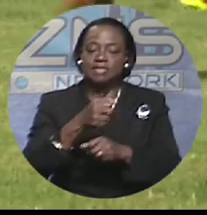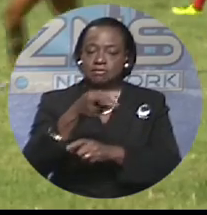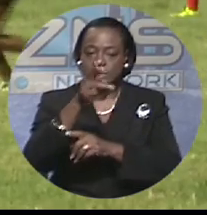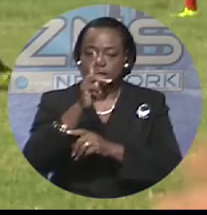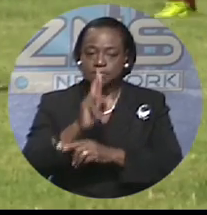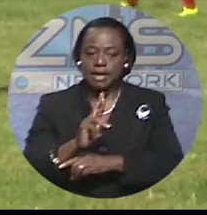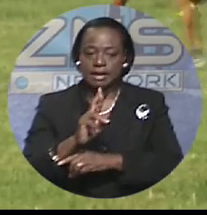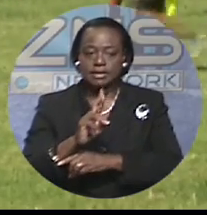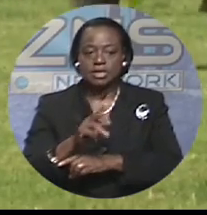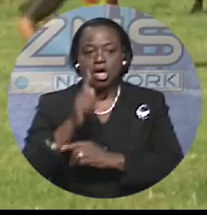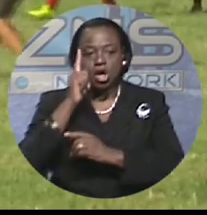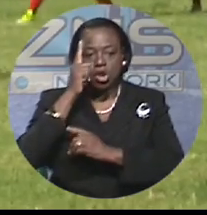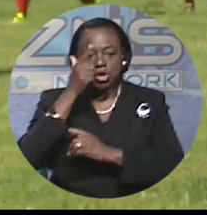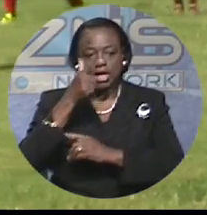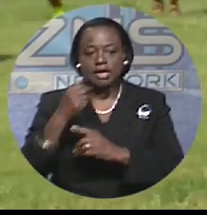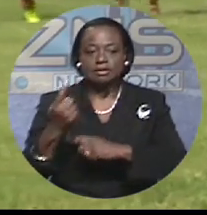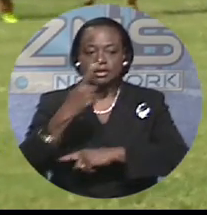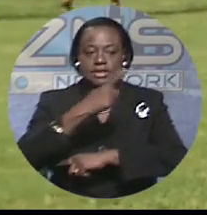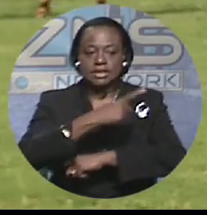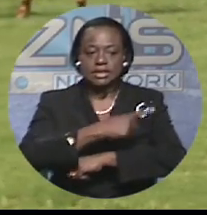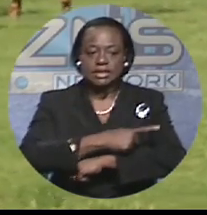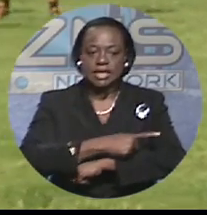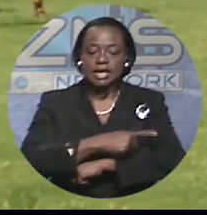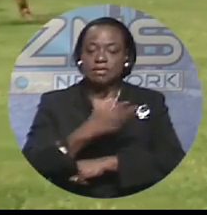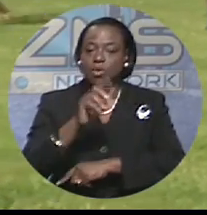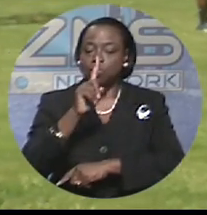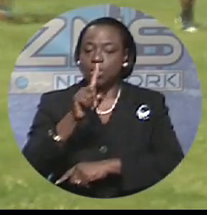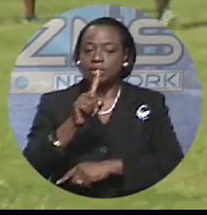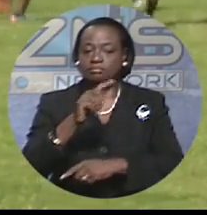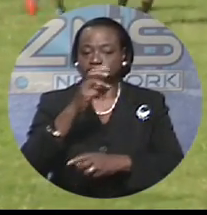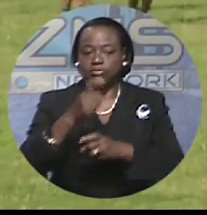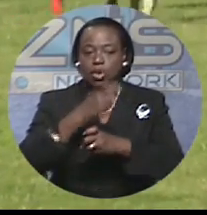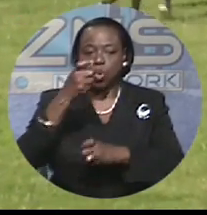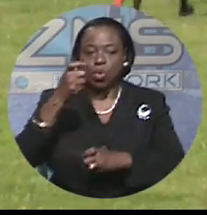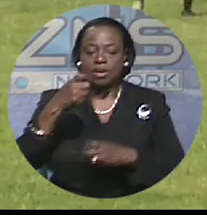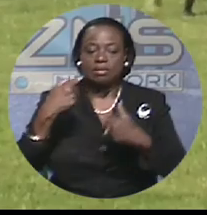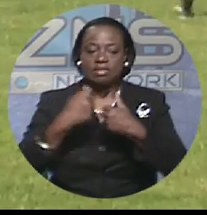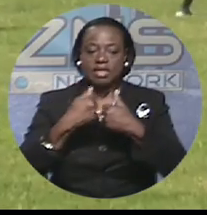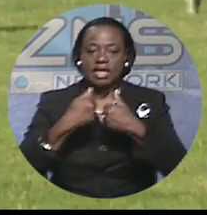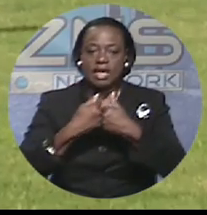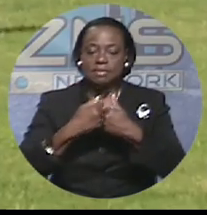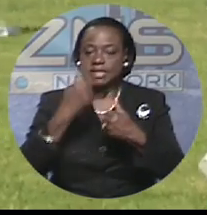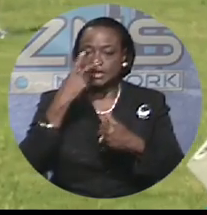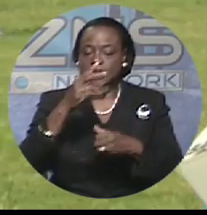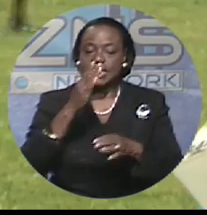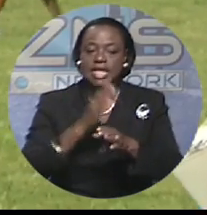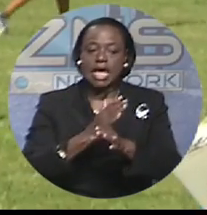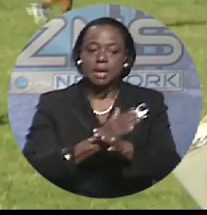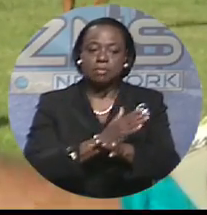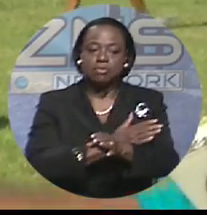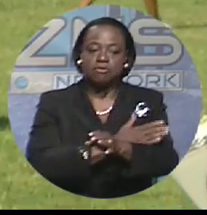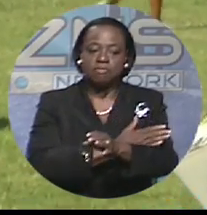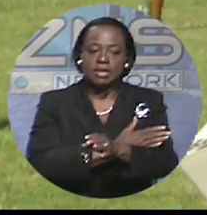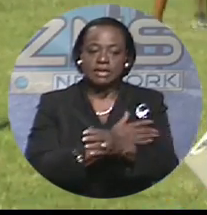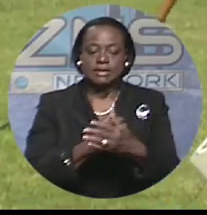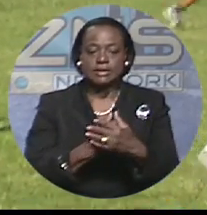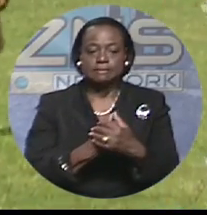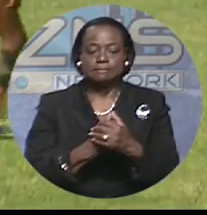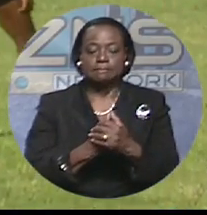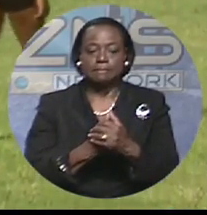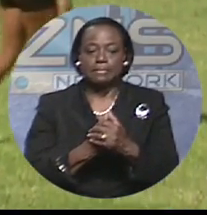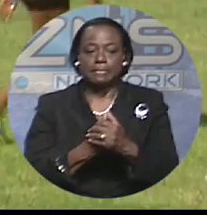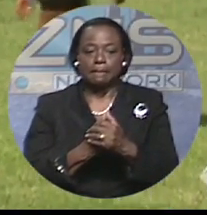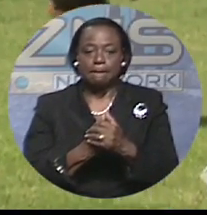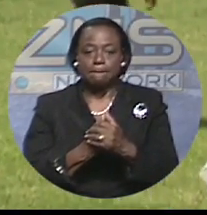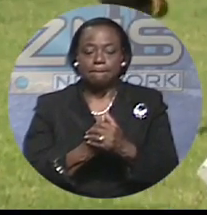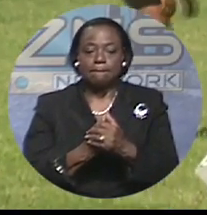Looking at them today, you know, they won and won today. The talent is there. You can see the improvement of them. And as Kevin Salabi